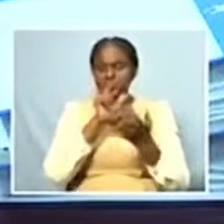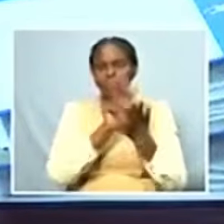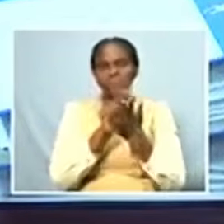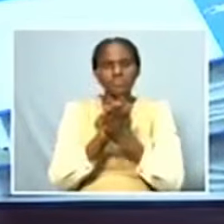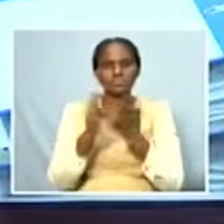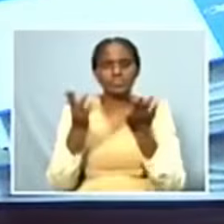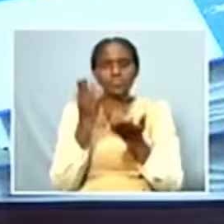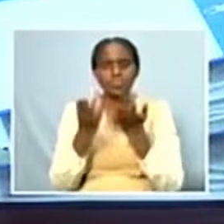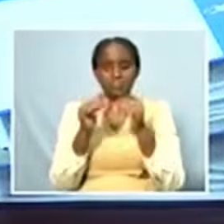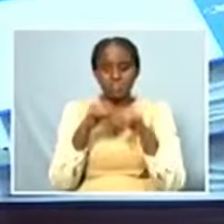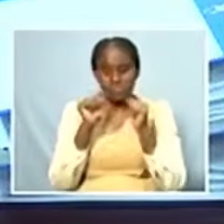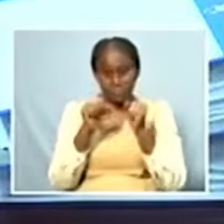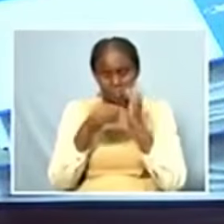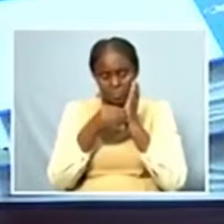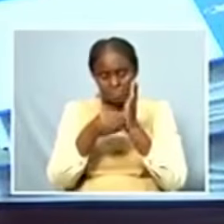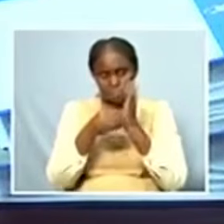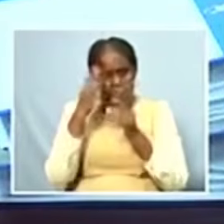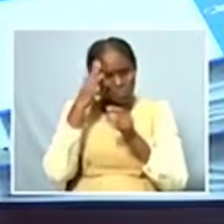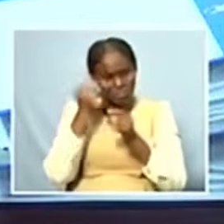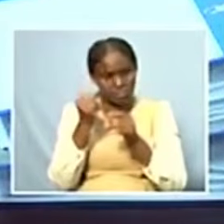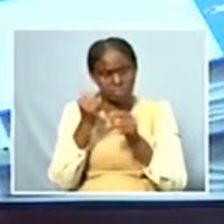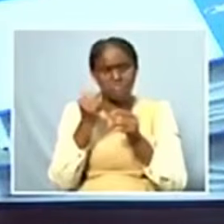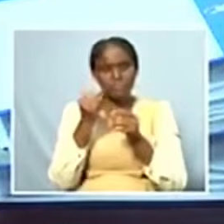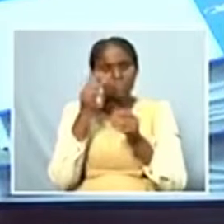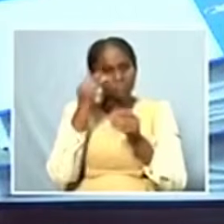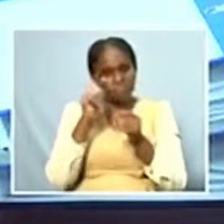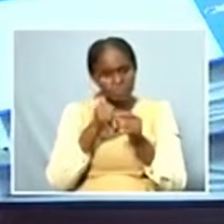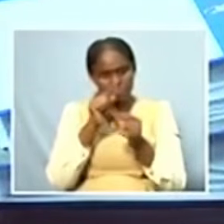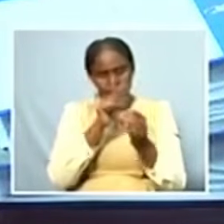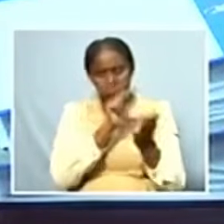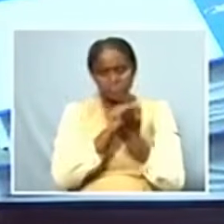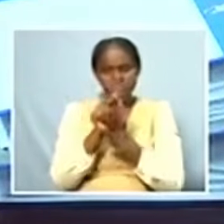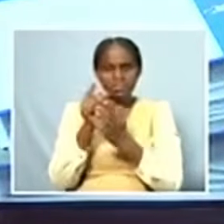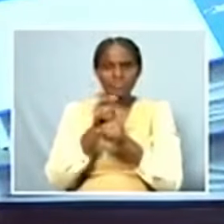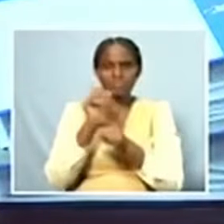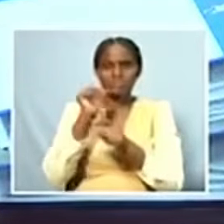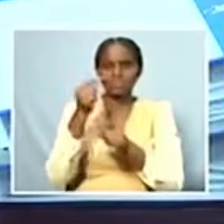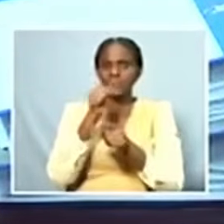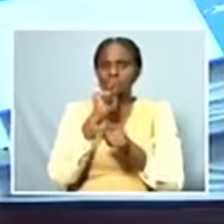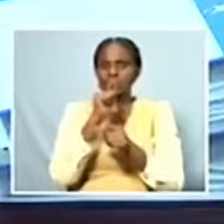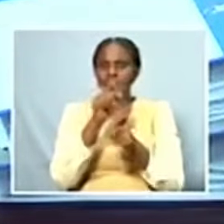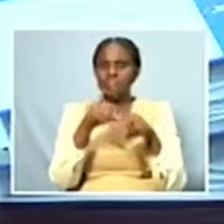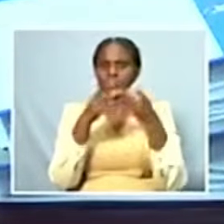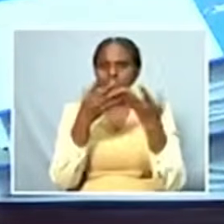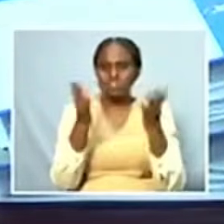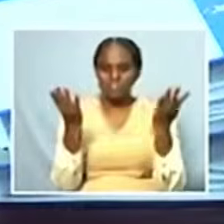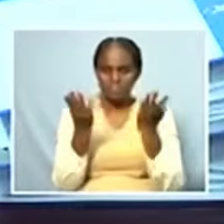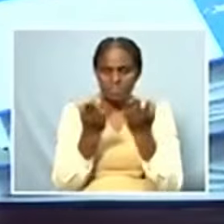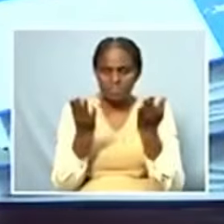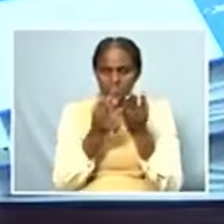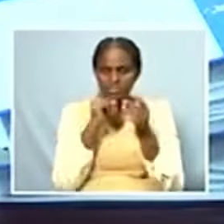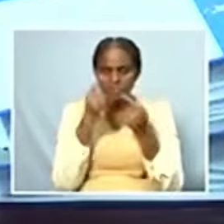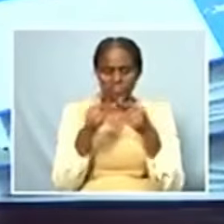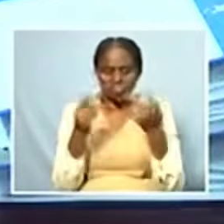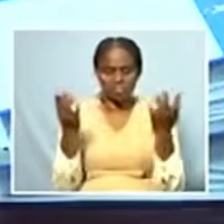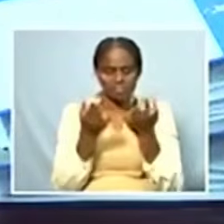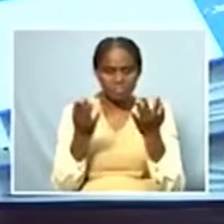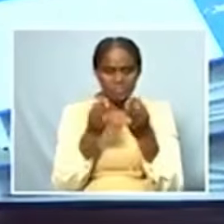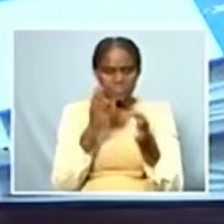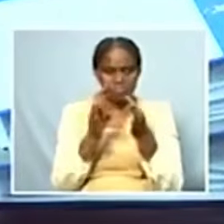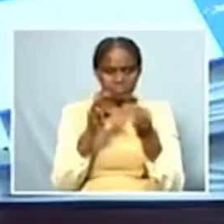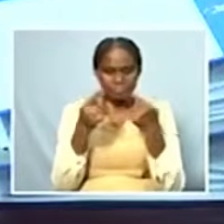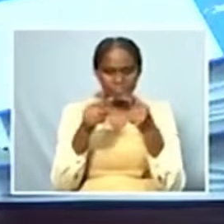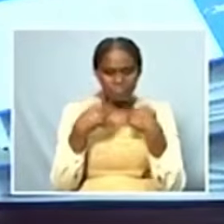So perhaps we can be guided why this approval from AG was not undertaken. And if